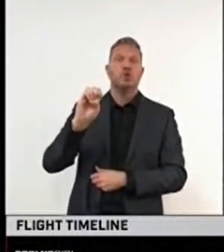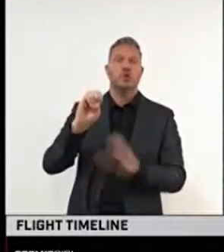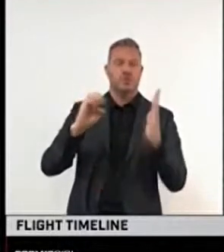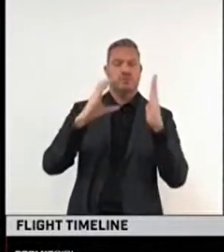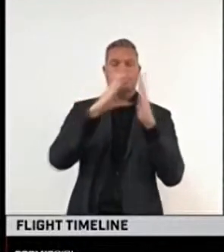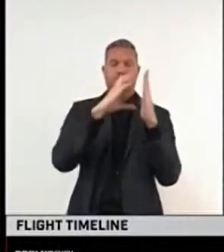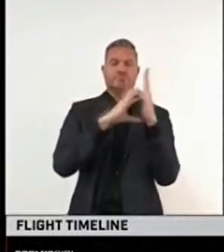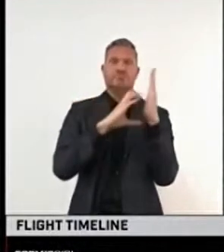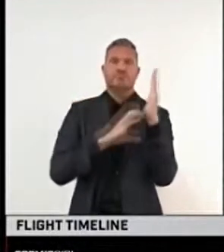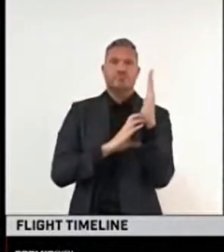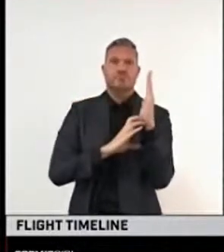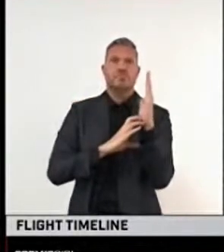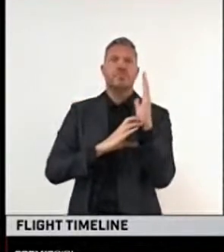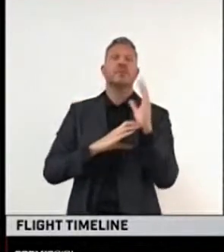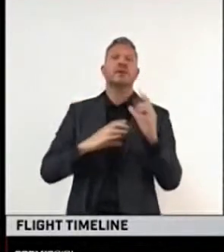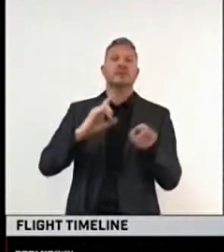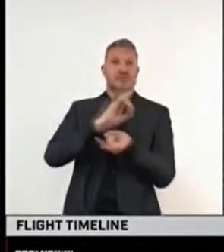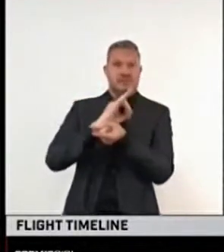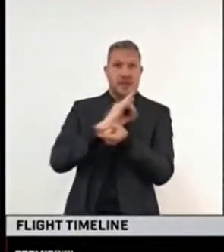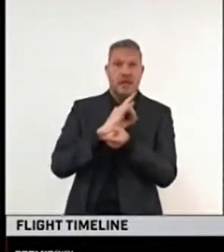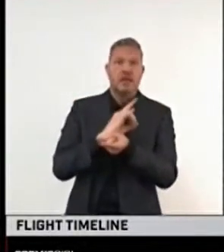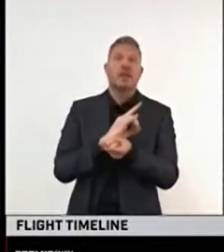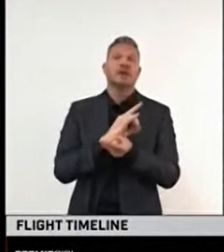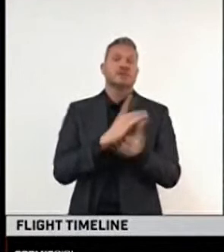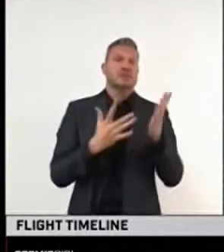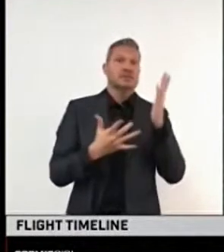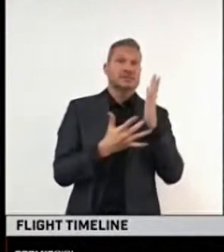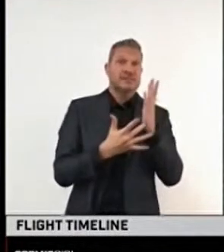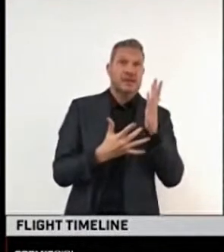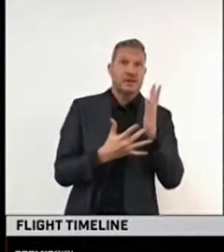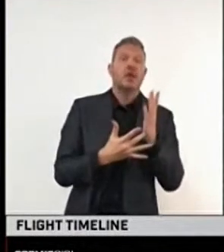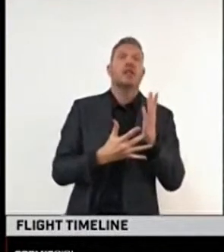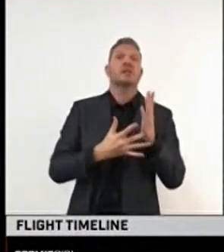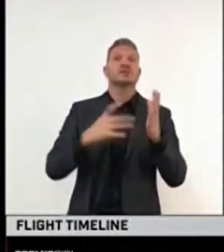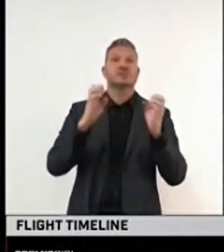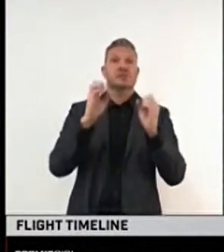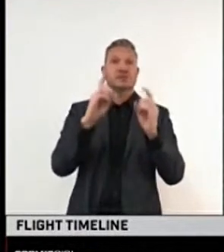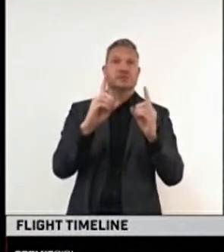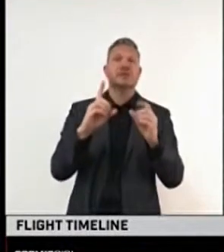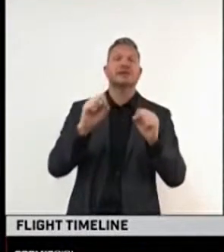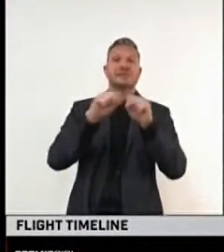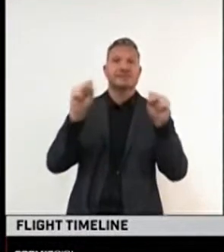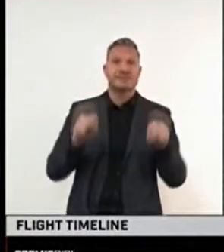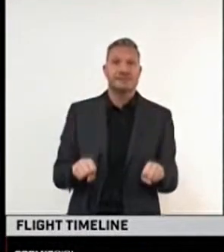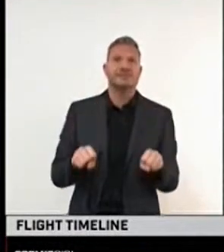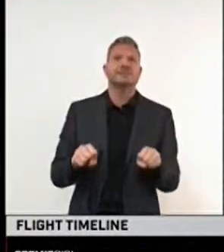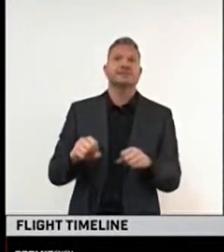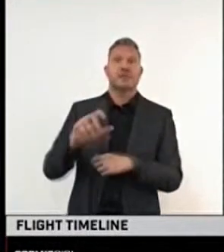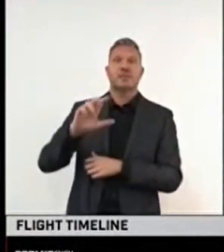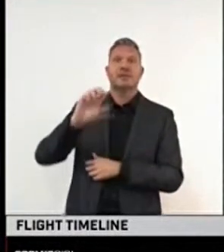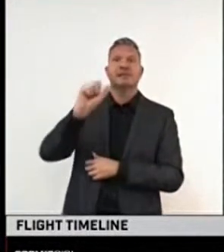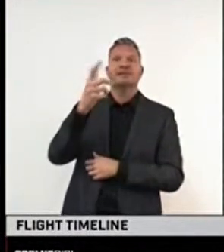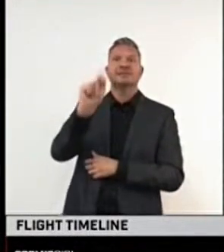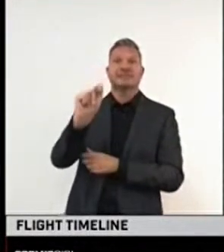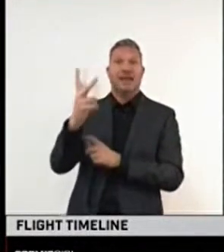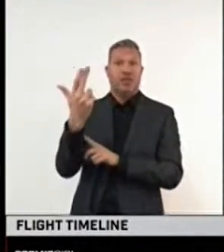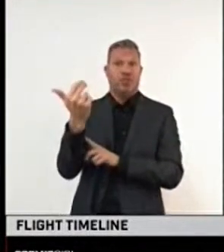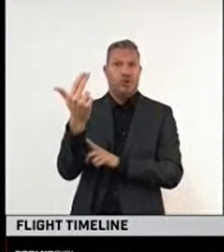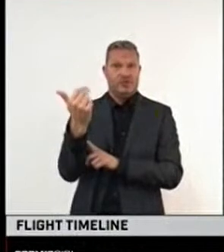functionality. Technology Education Satellite 13, or TESS-13, is a 3U CubeSat